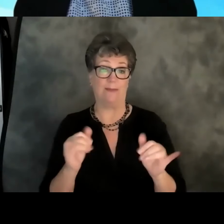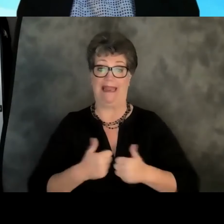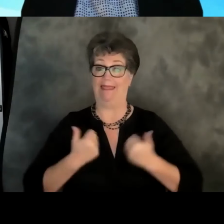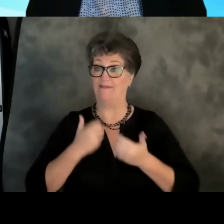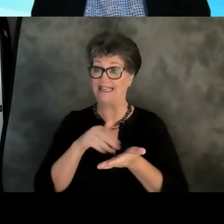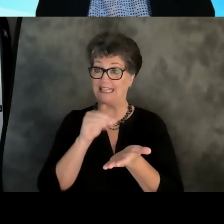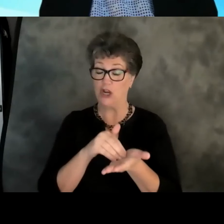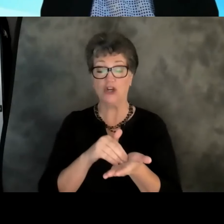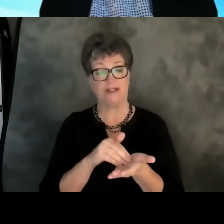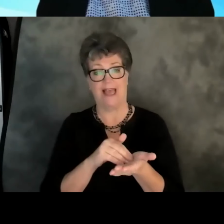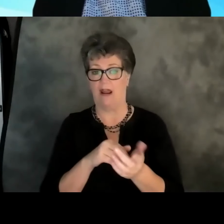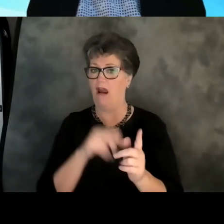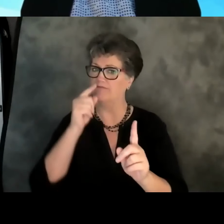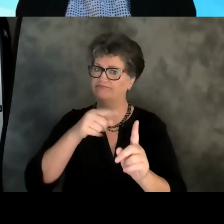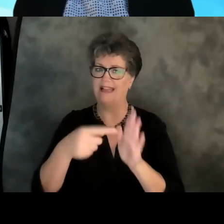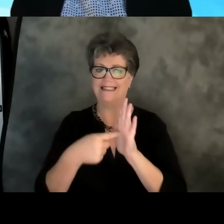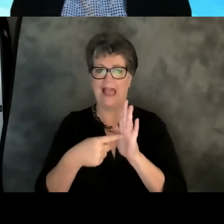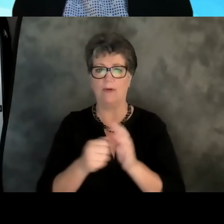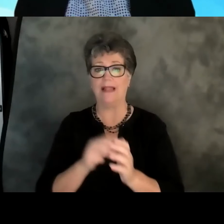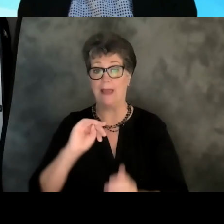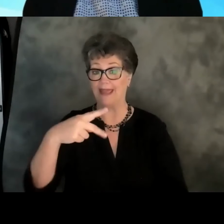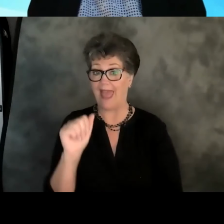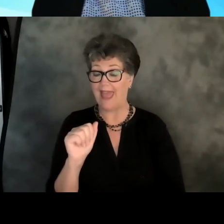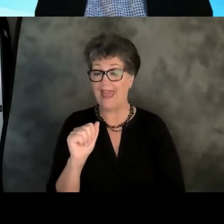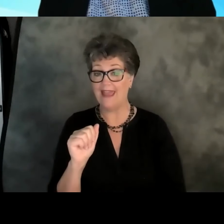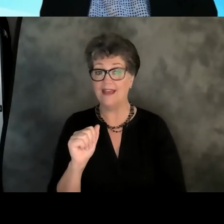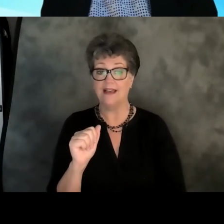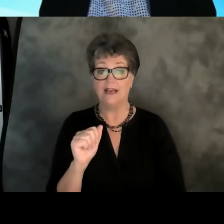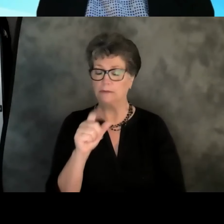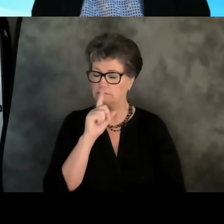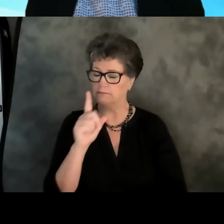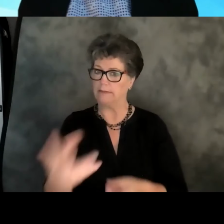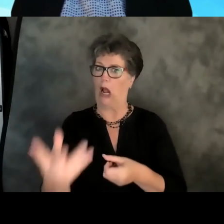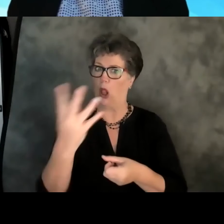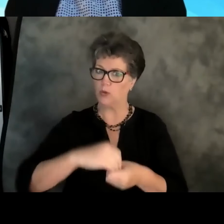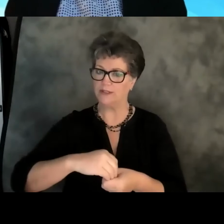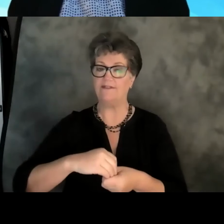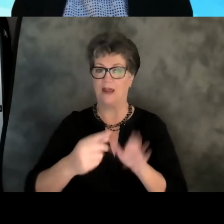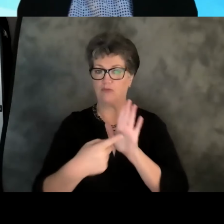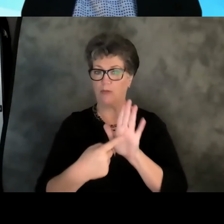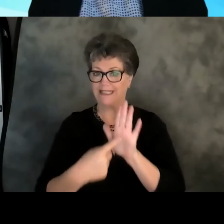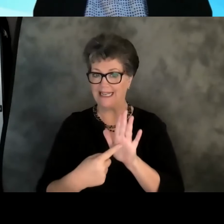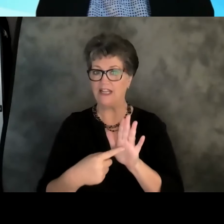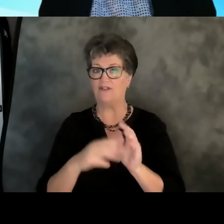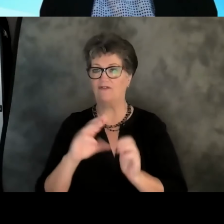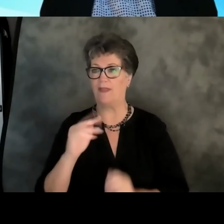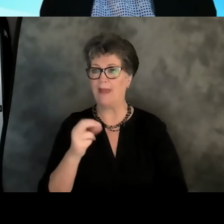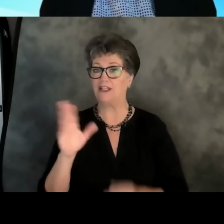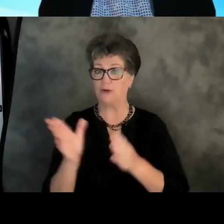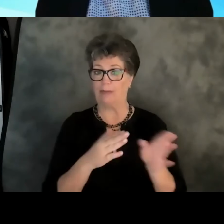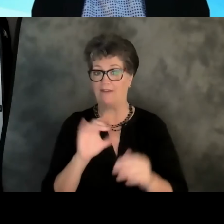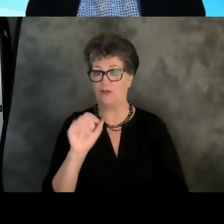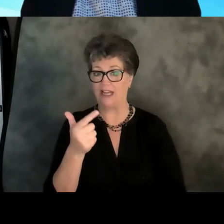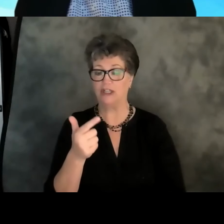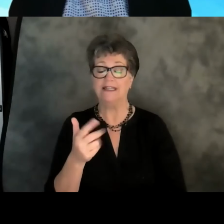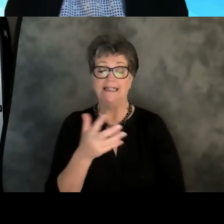star example of that. The Master Plan for Aging sought to be as inclusive and representative as a Master Plan for Aging could. And